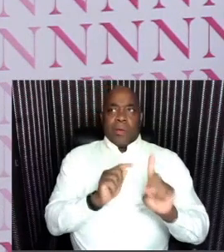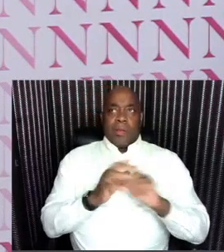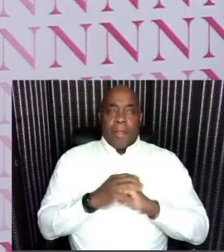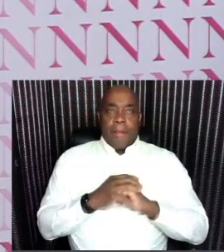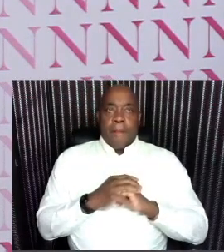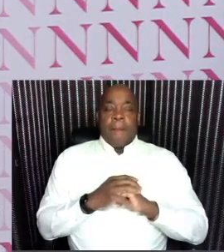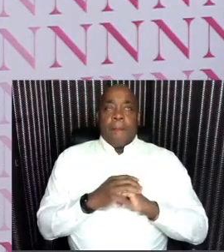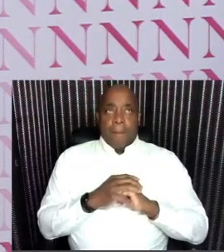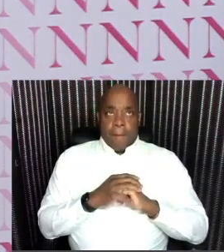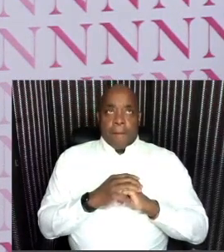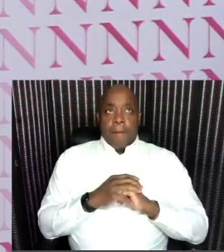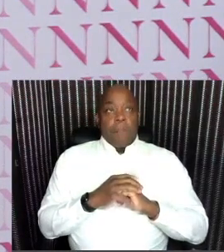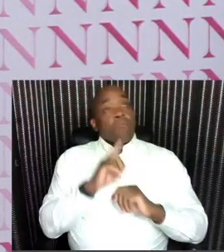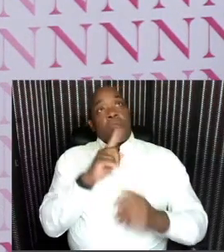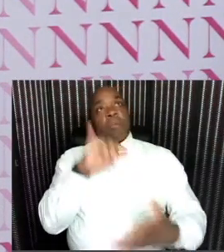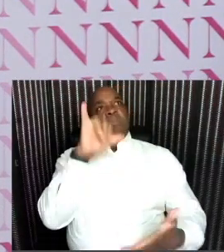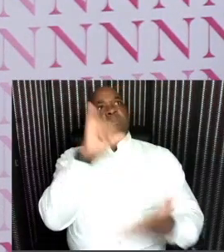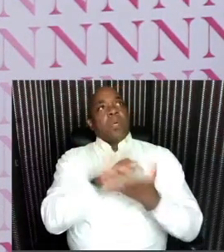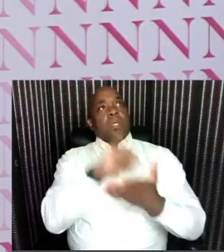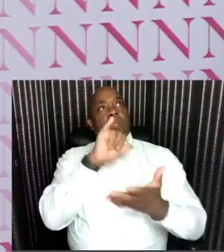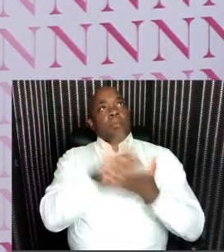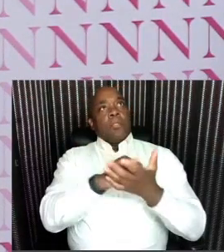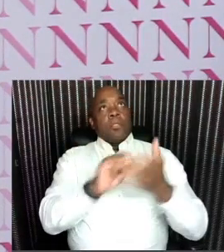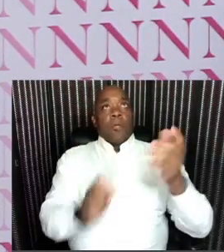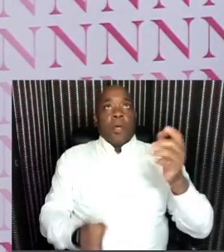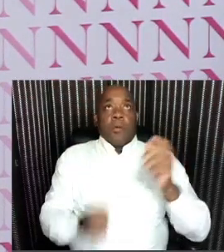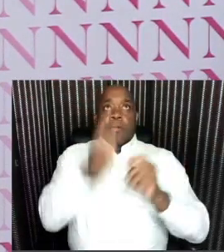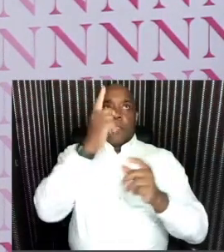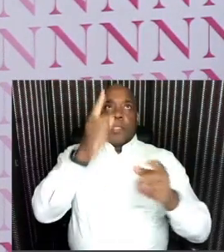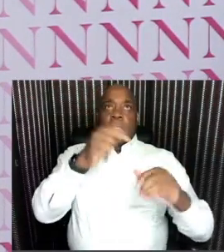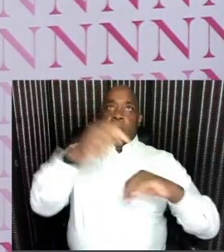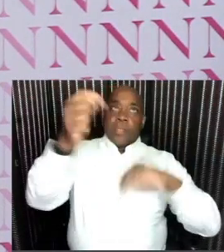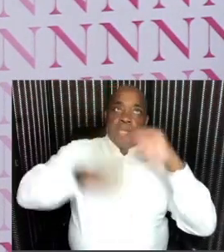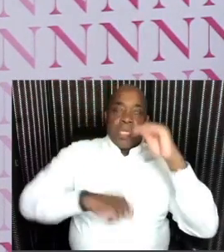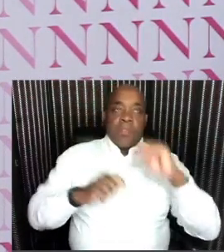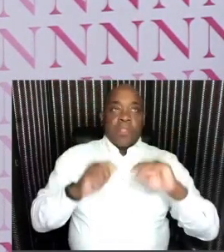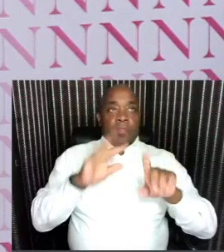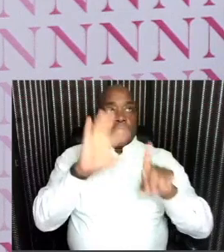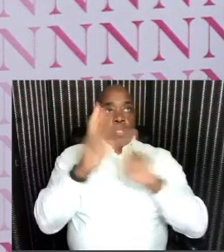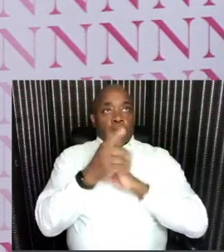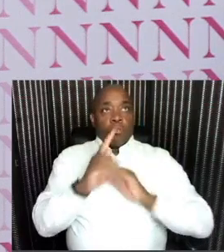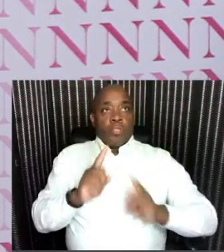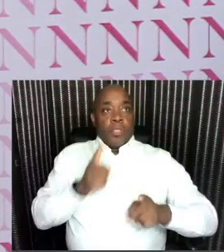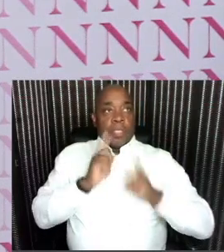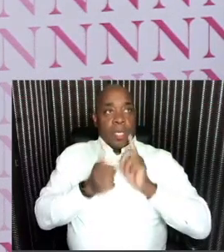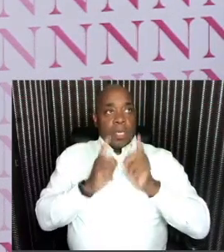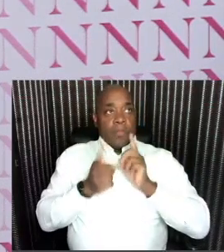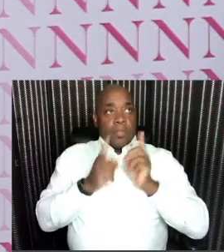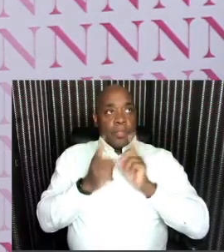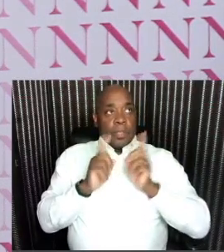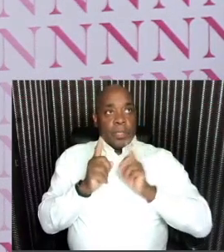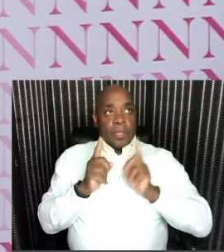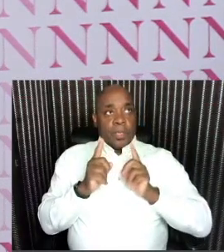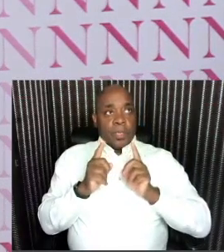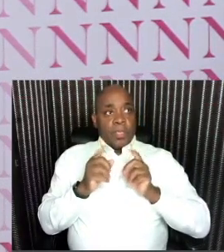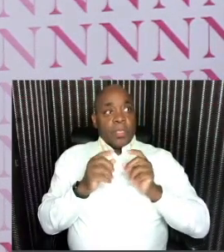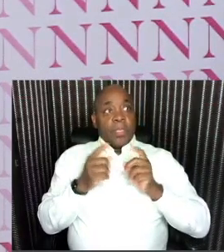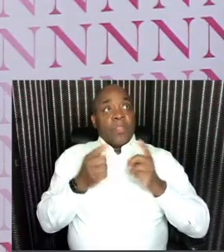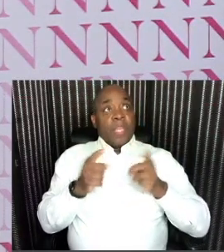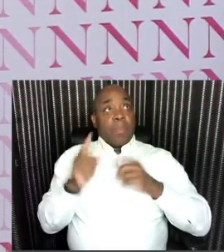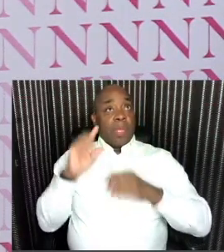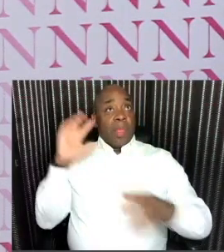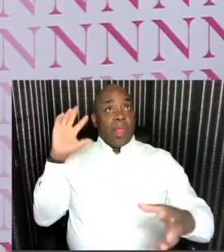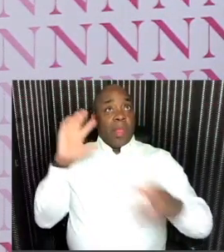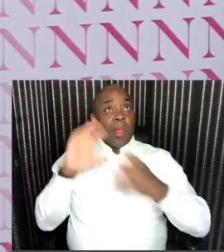to truly understand the depth of the cultural conversation that's taken place at the Zora Festival over time. And because of